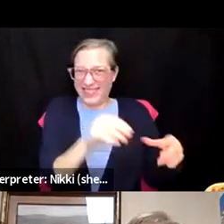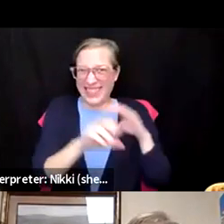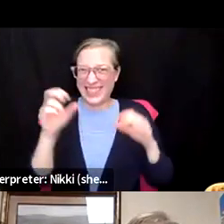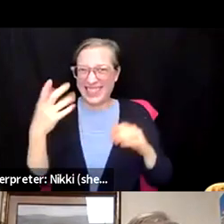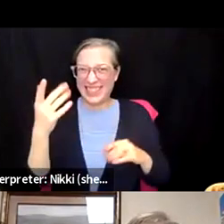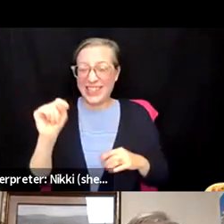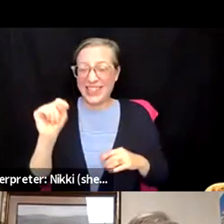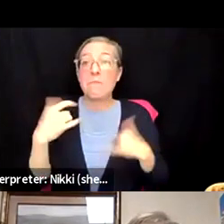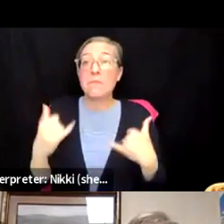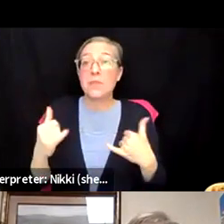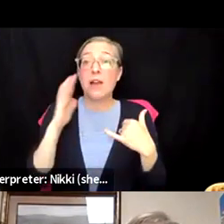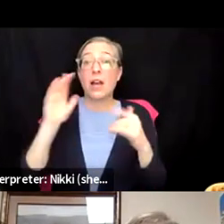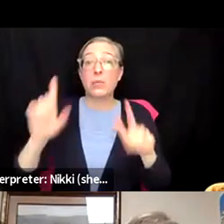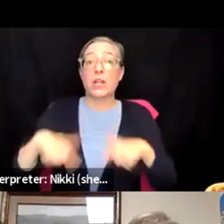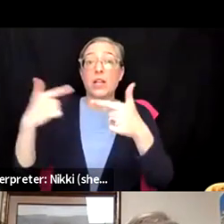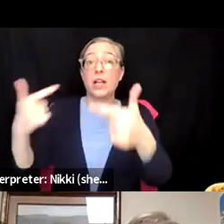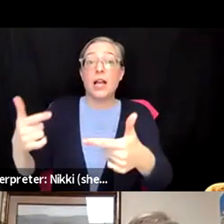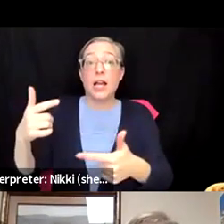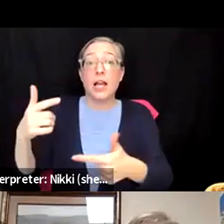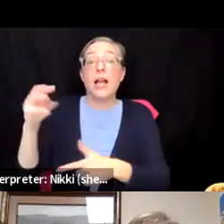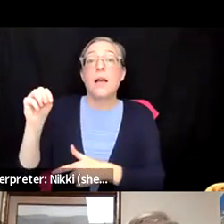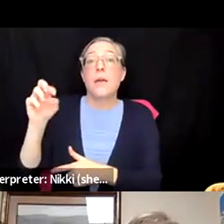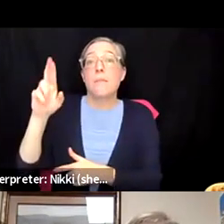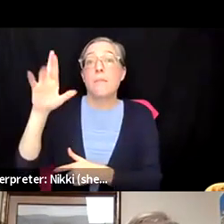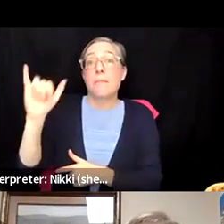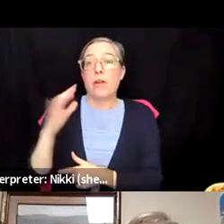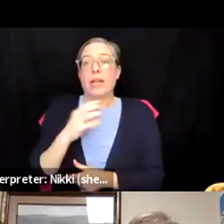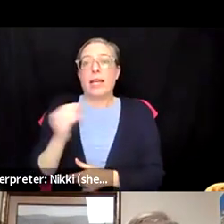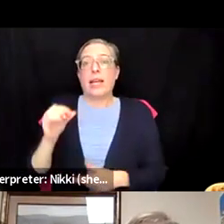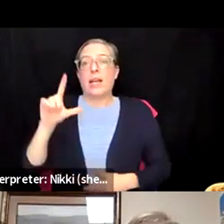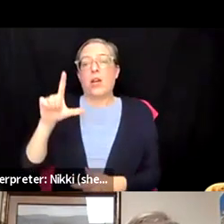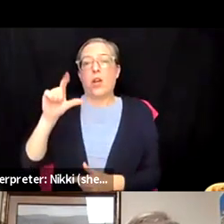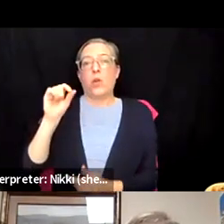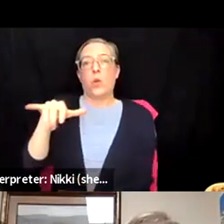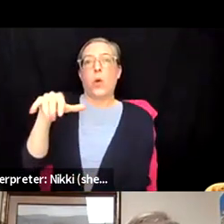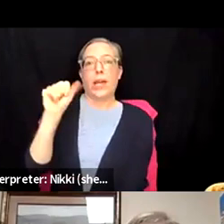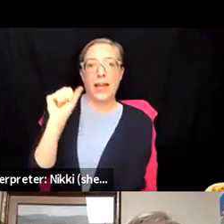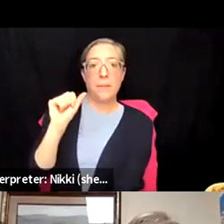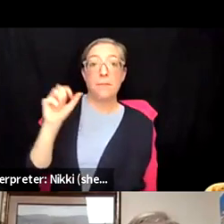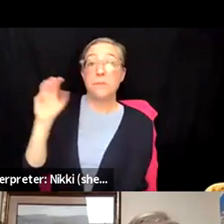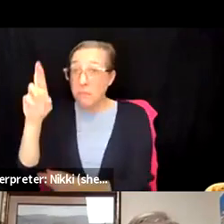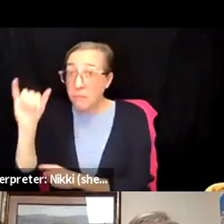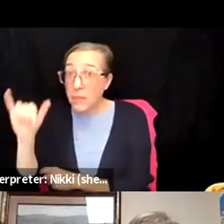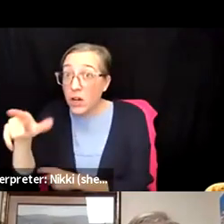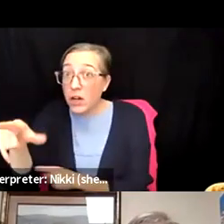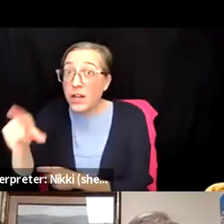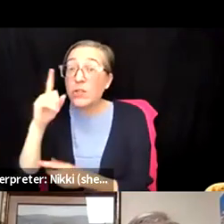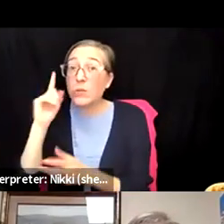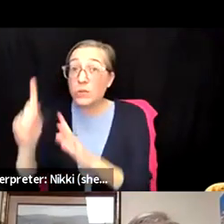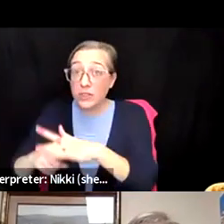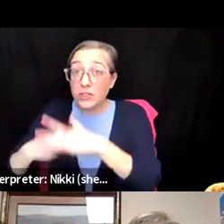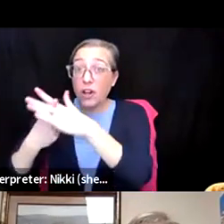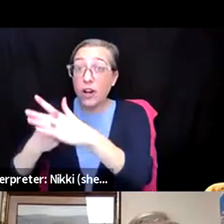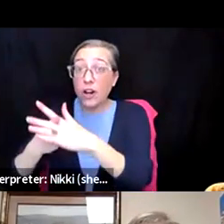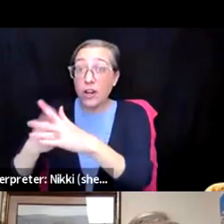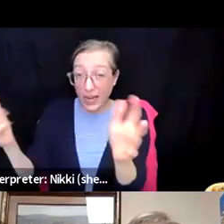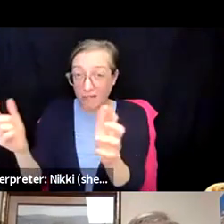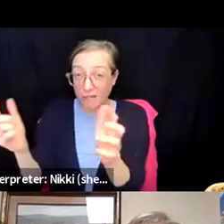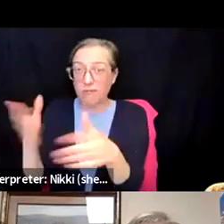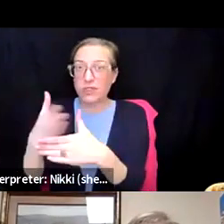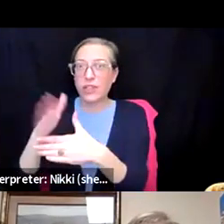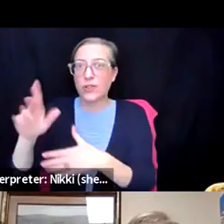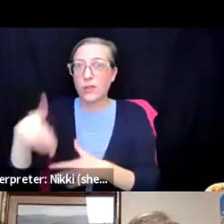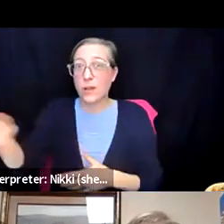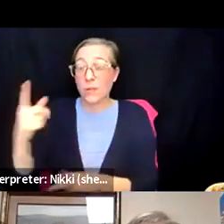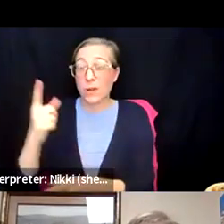it over to Mary and Loya. I think, Mary, you're the one that's setting off the PowerPoint. Is that correct? And if anybody needs